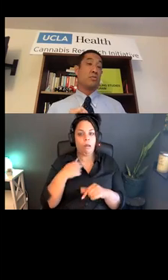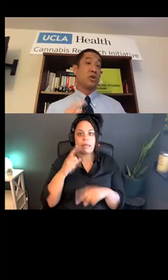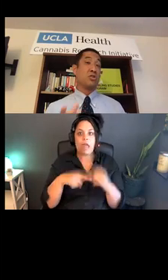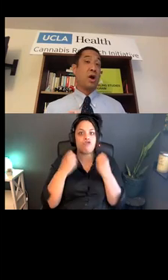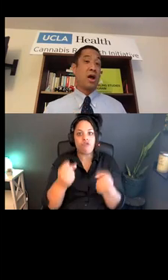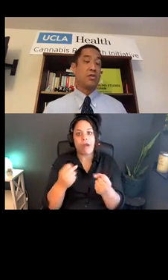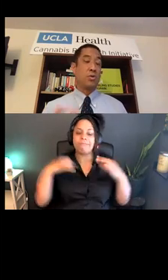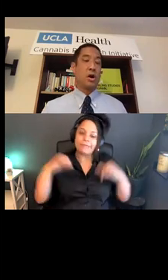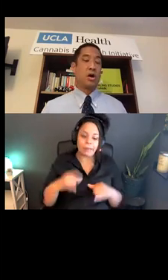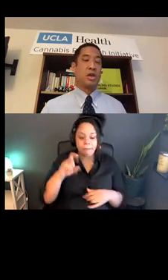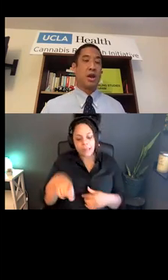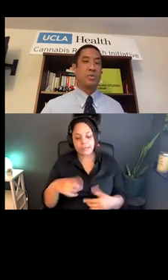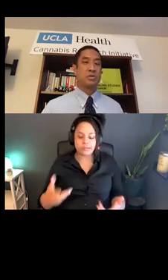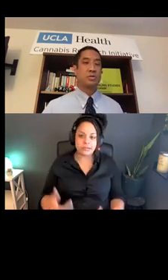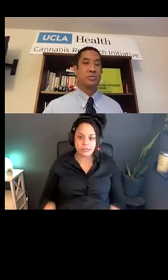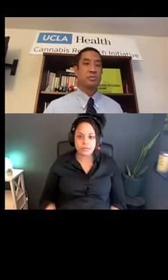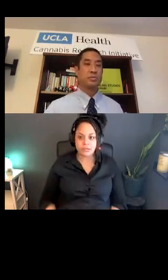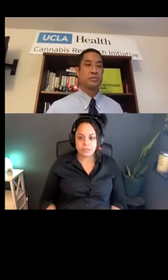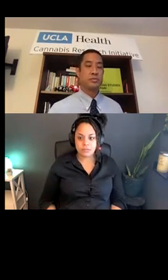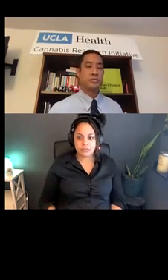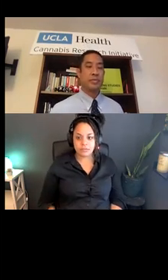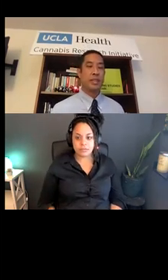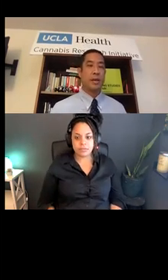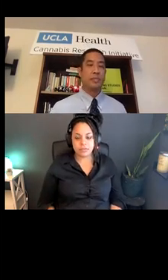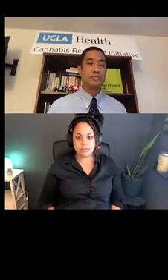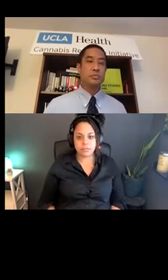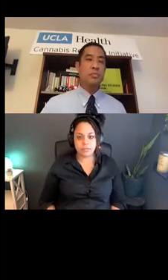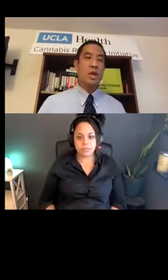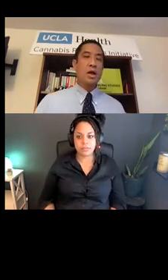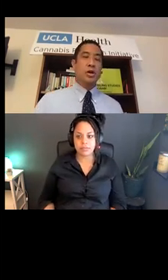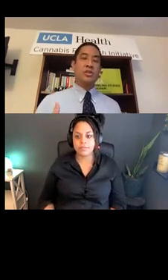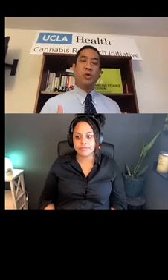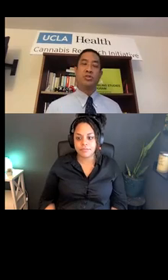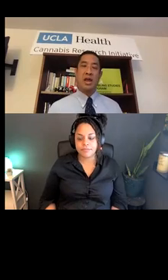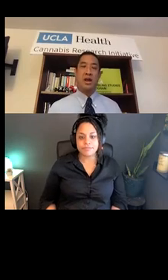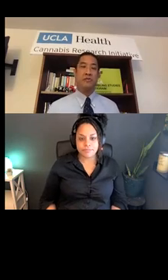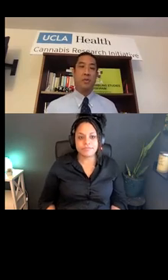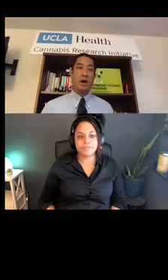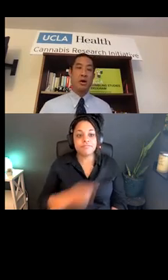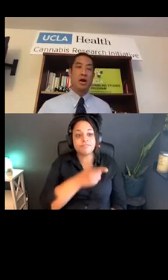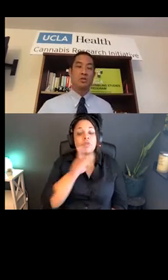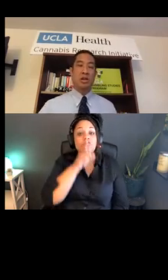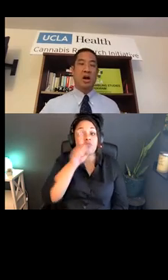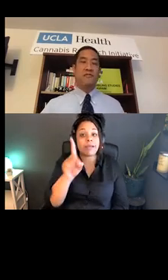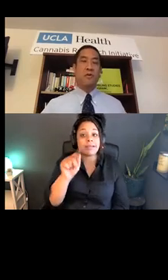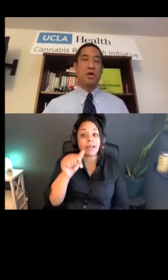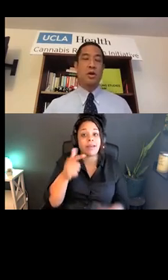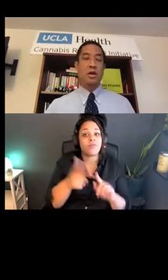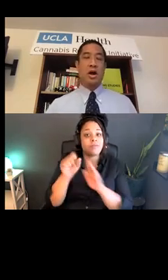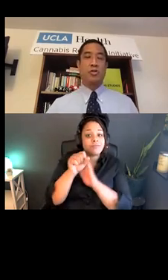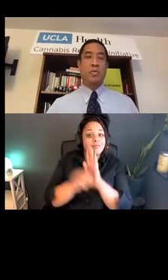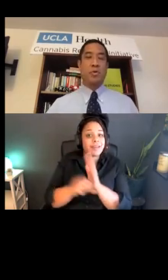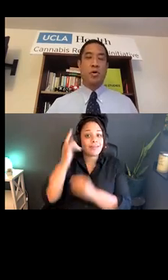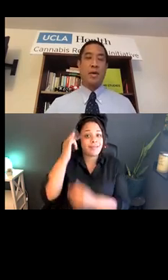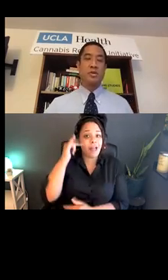unsafe for me to drive while I'm on the computer. Okay. So here's some real data from our state of California.